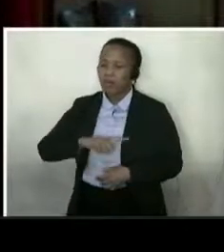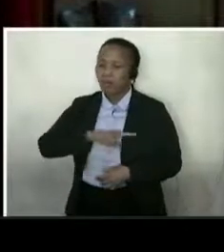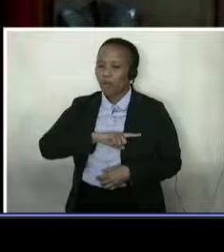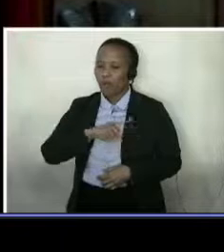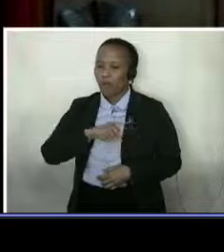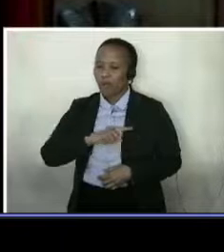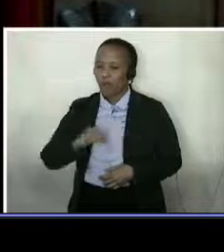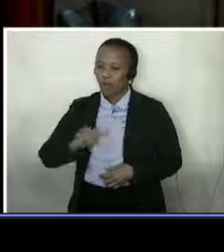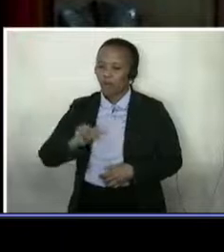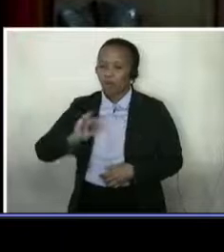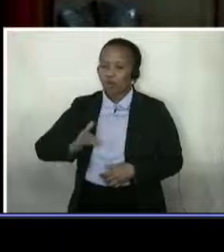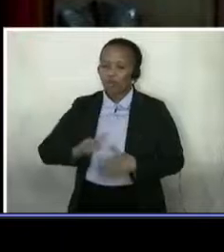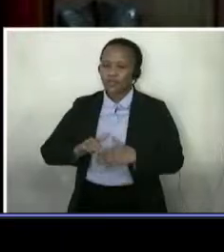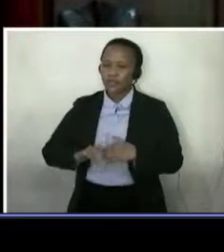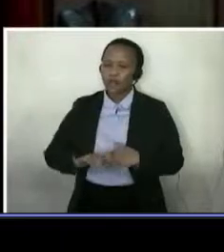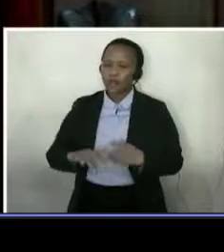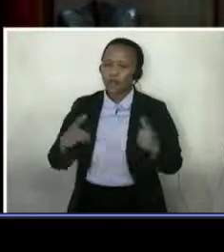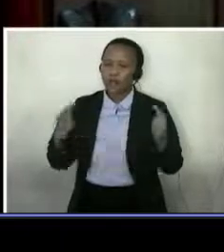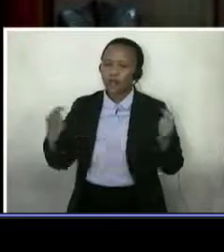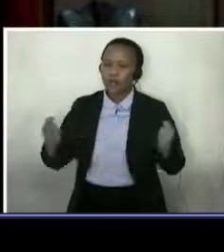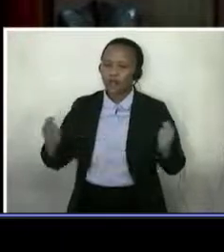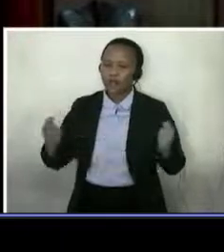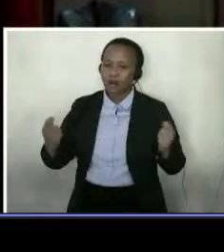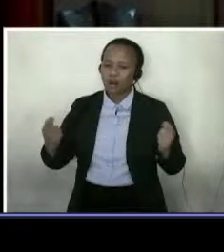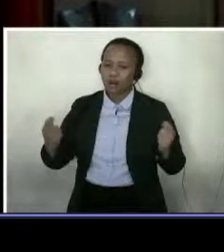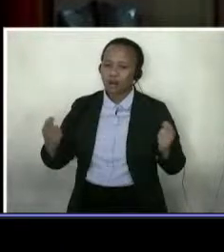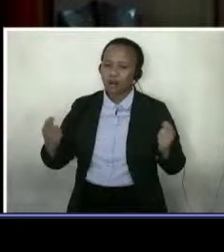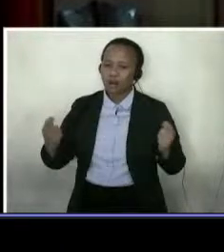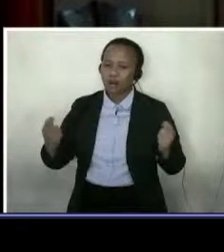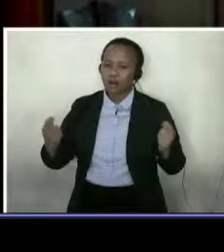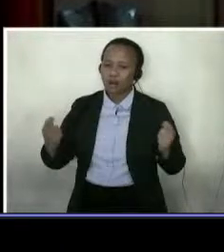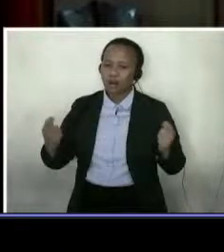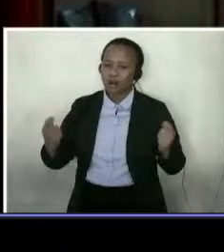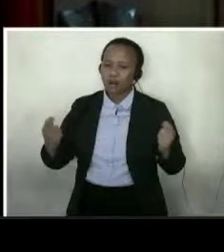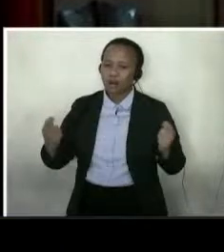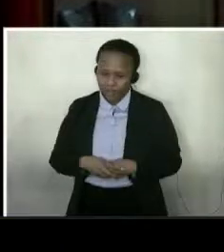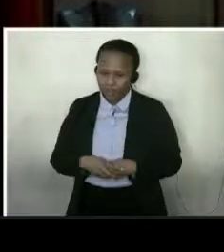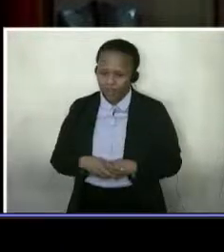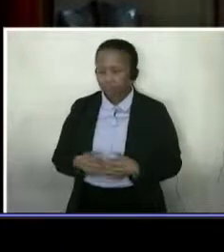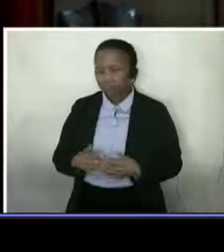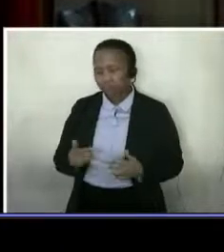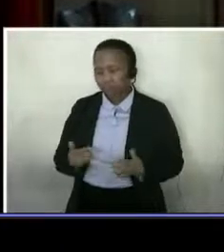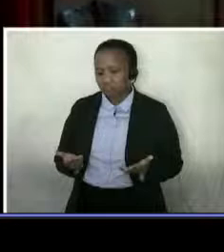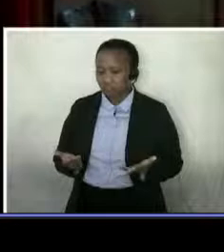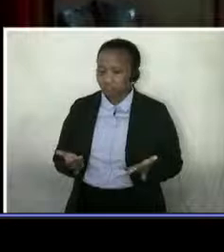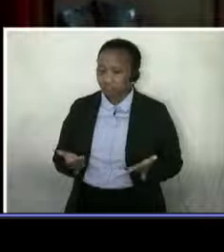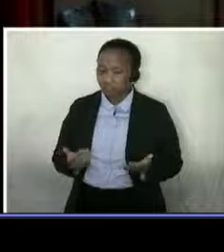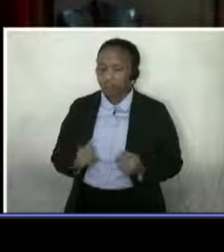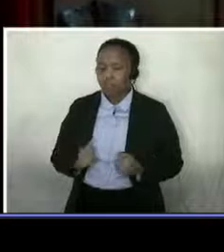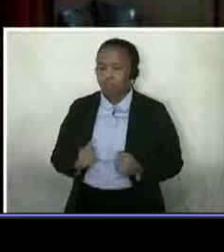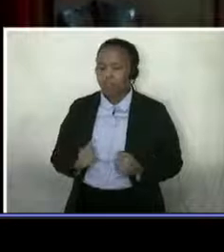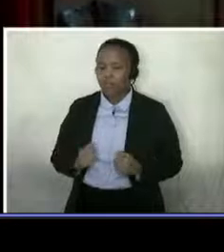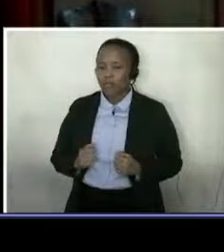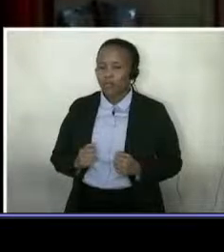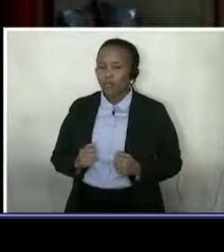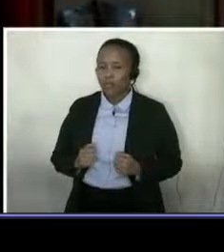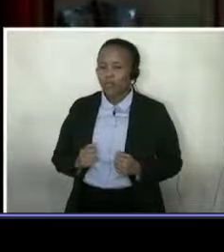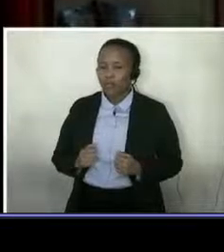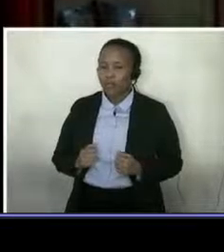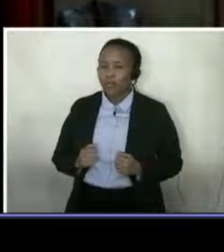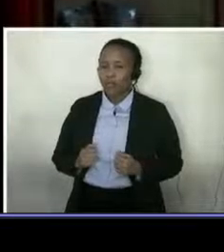and also to go and play a part in the